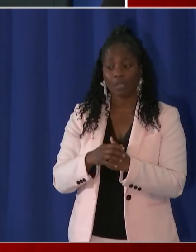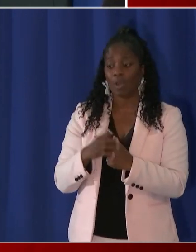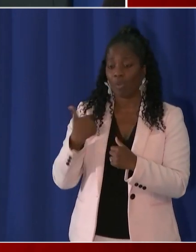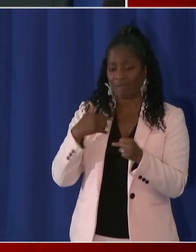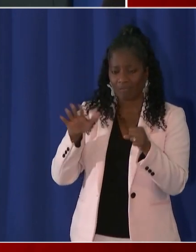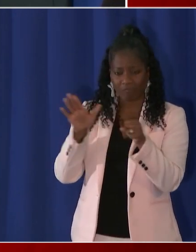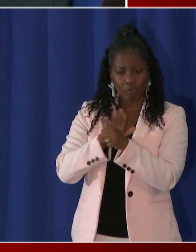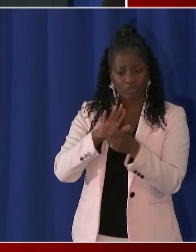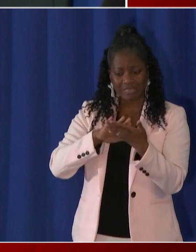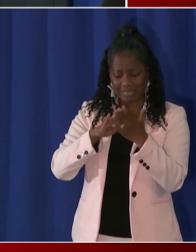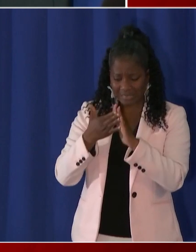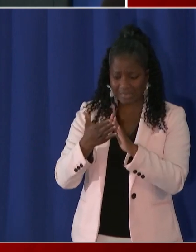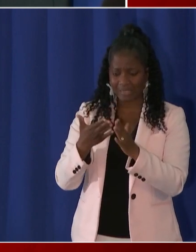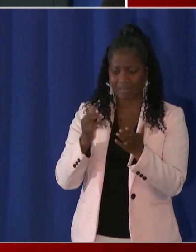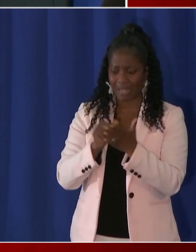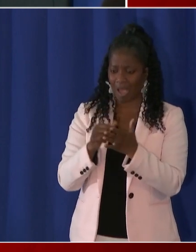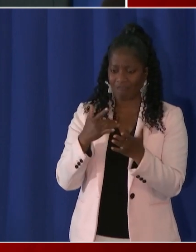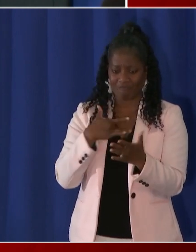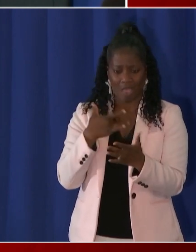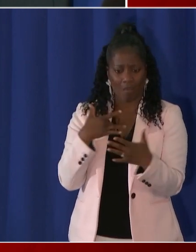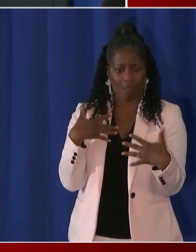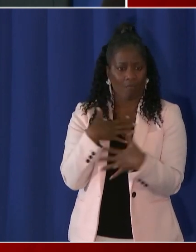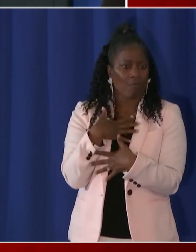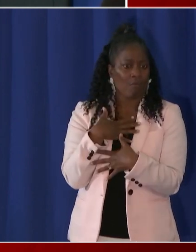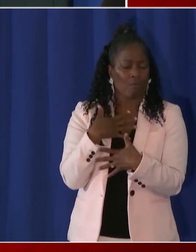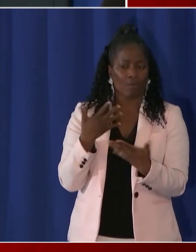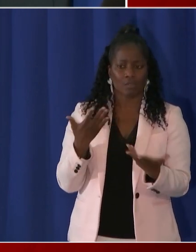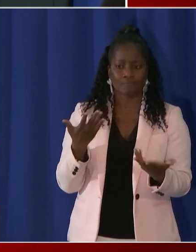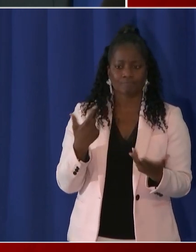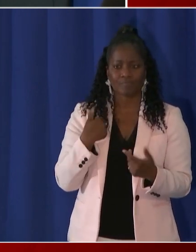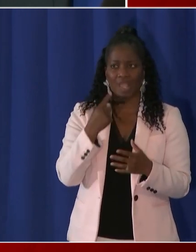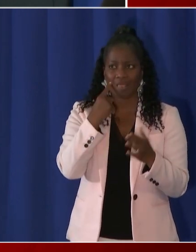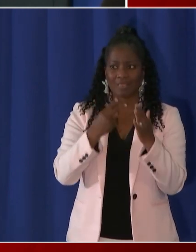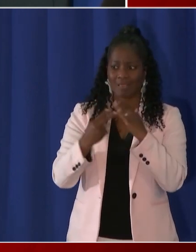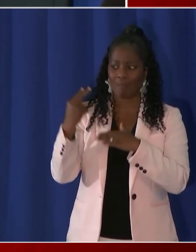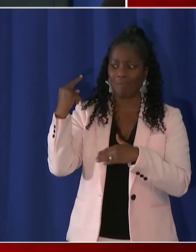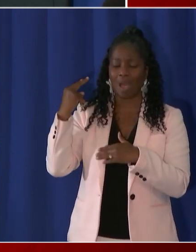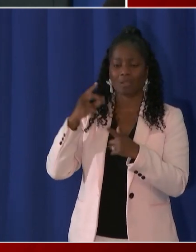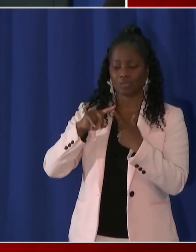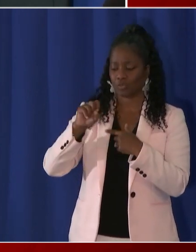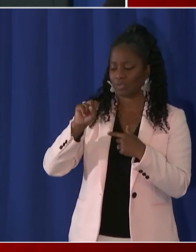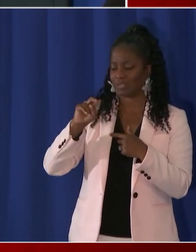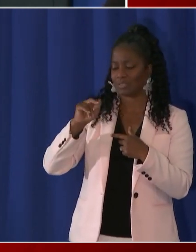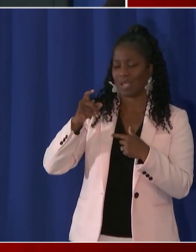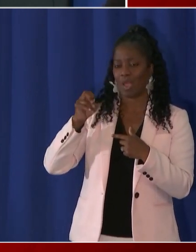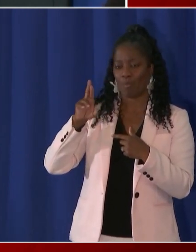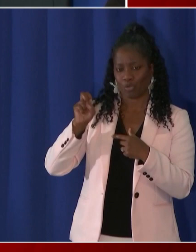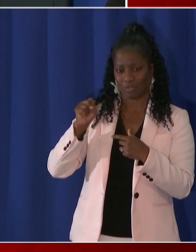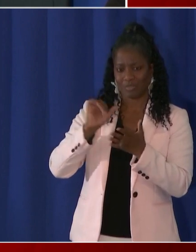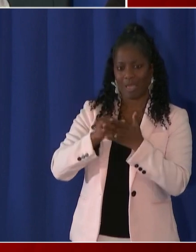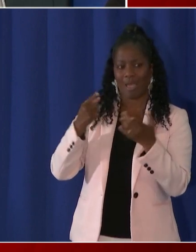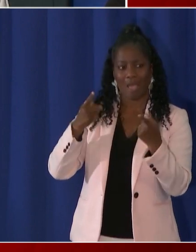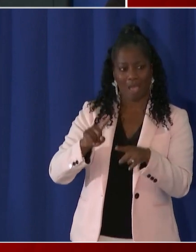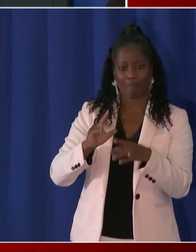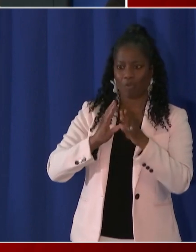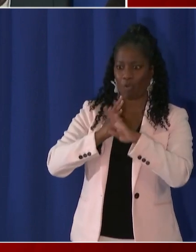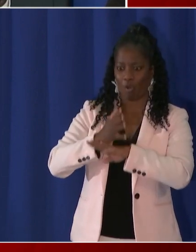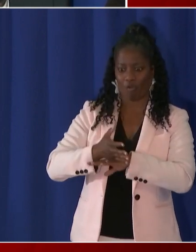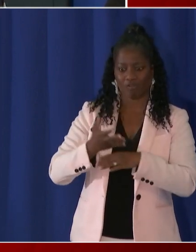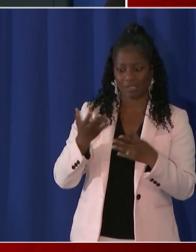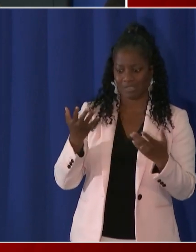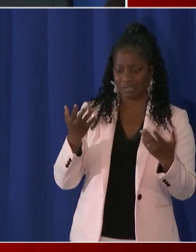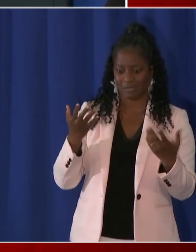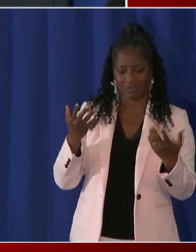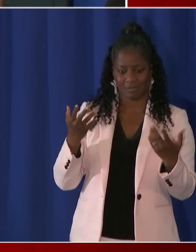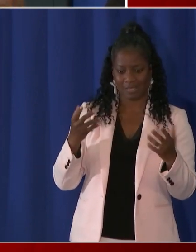an entire city, that was terrorized by this. Again, I think back to the sniper's case. that we had in our city that went over, or in the